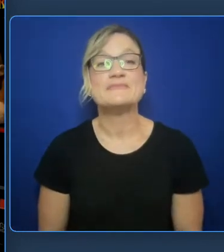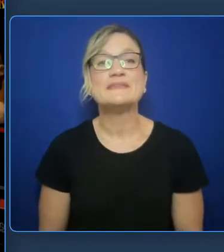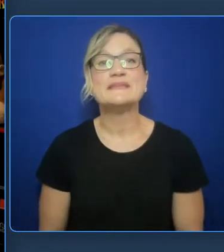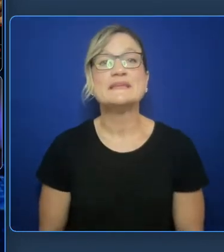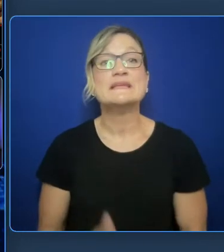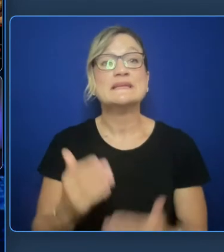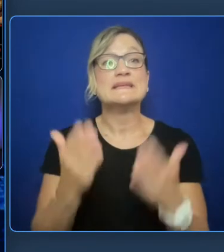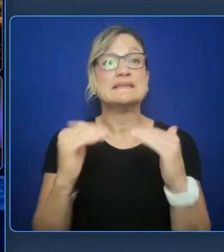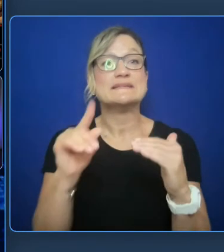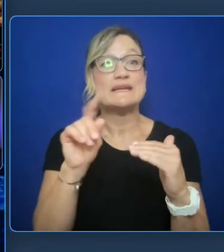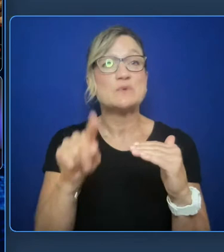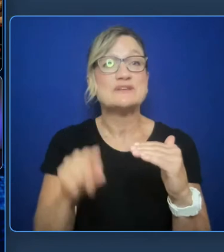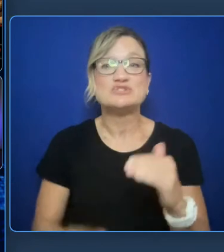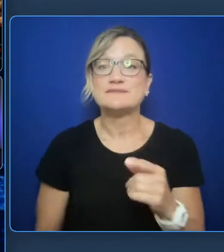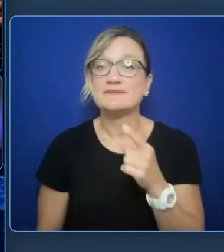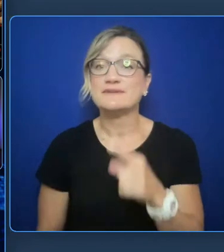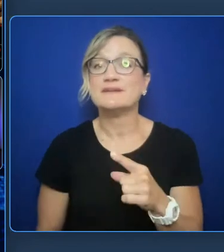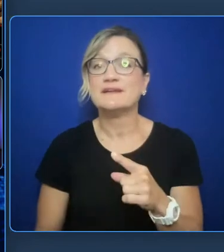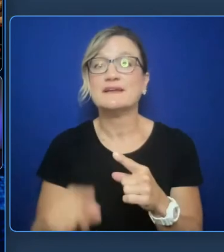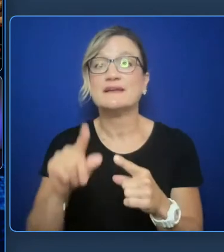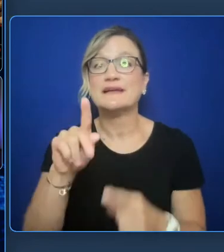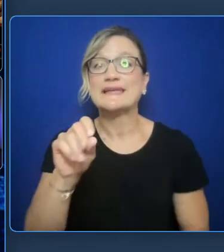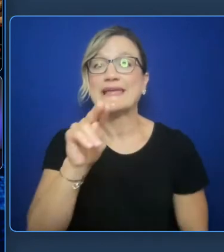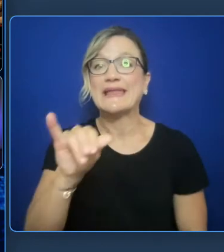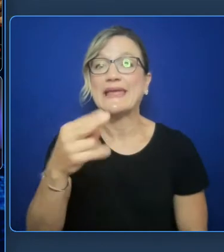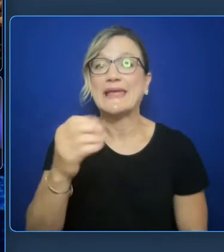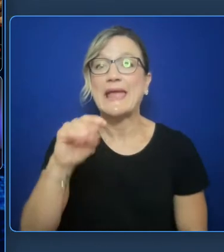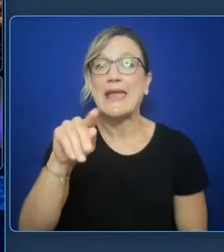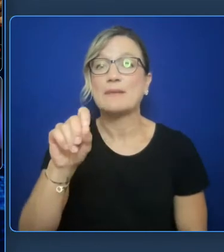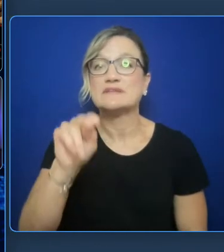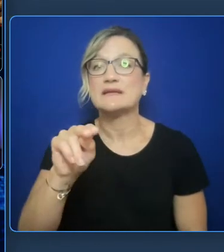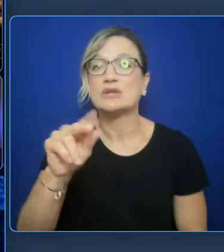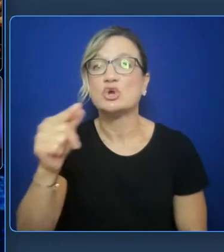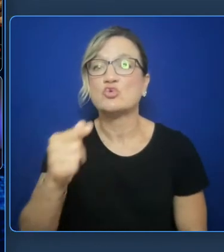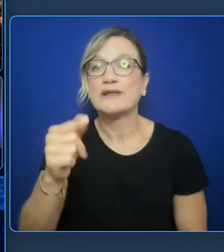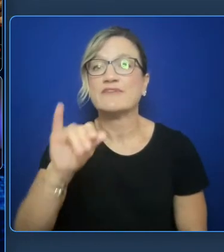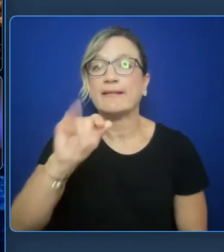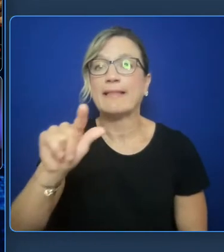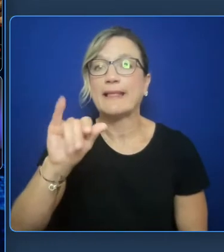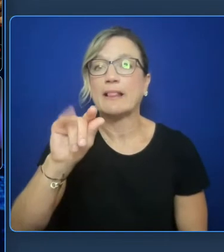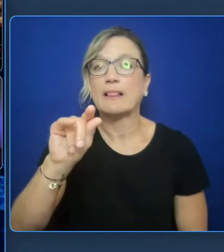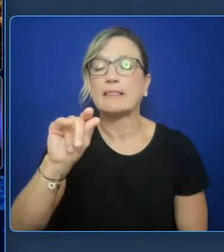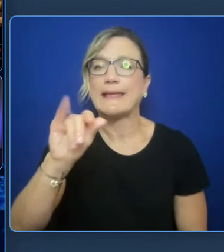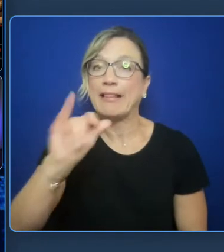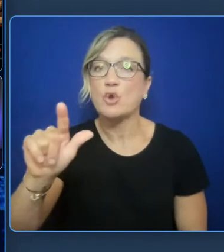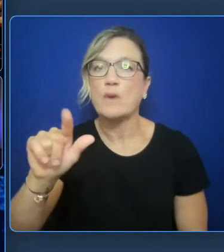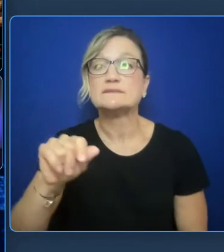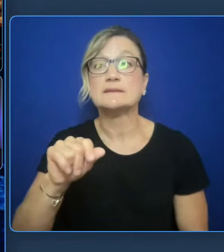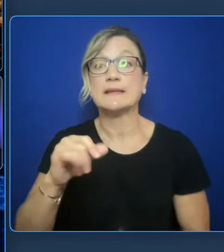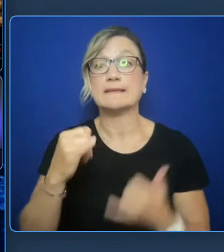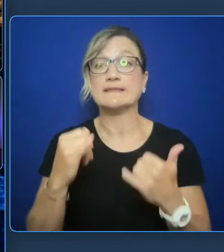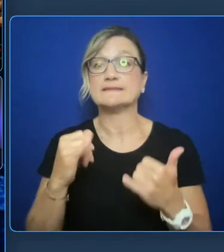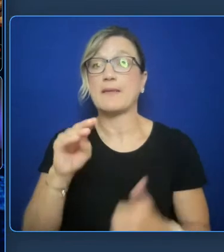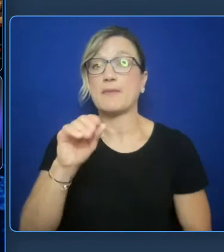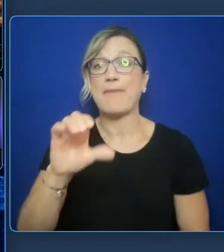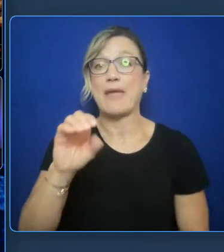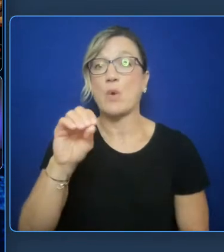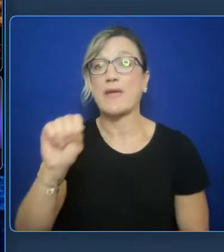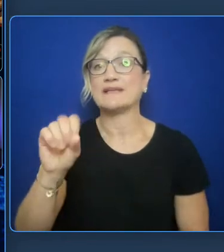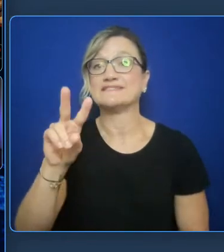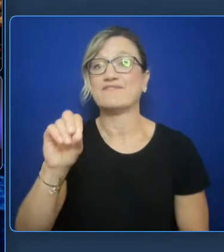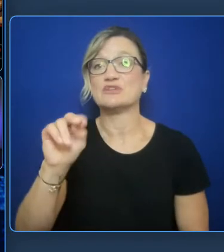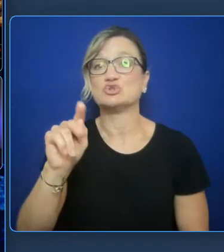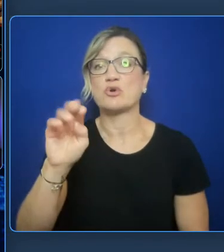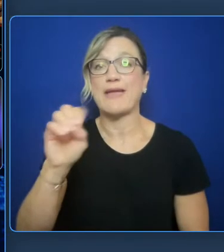Let's go to the next question. Next one in from Kenny Hampton in Greenville, Illinois. At this time, is the macOS Ventura